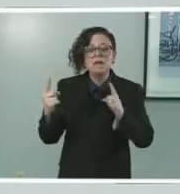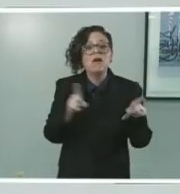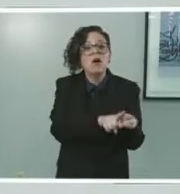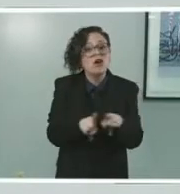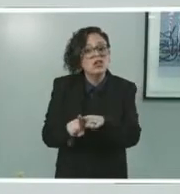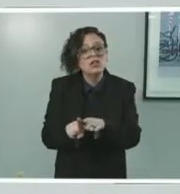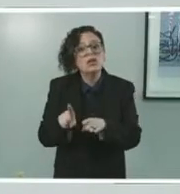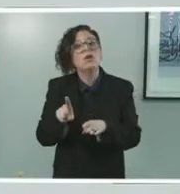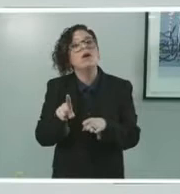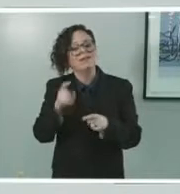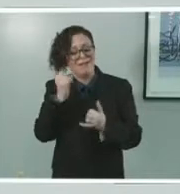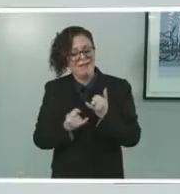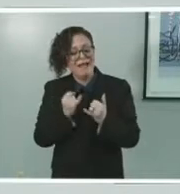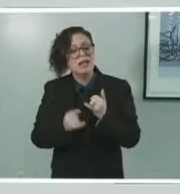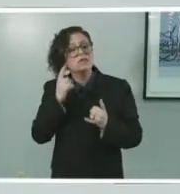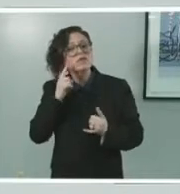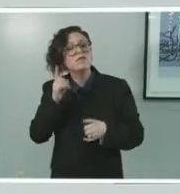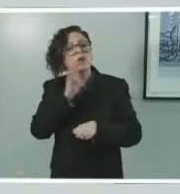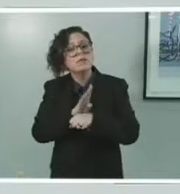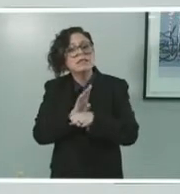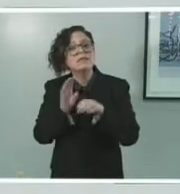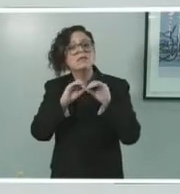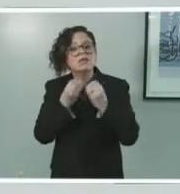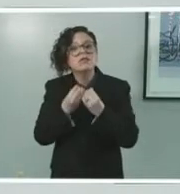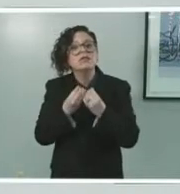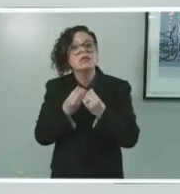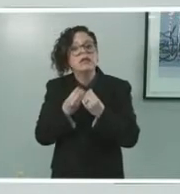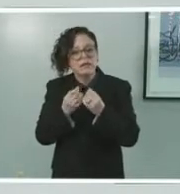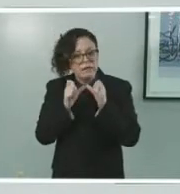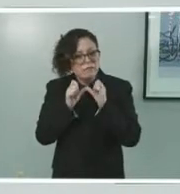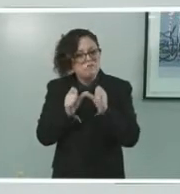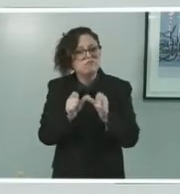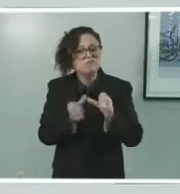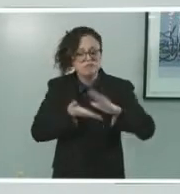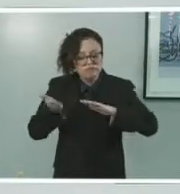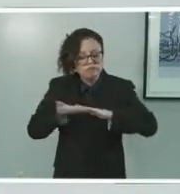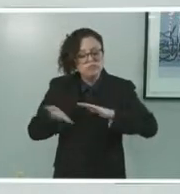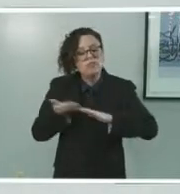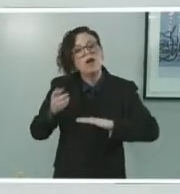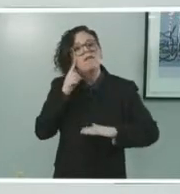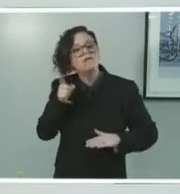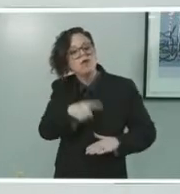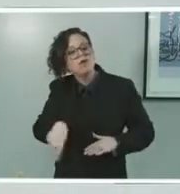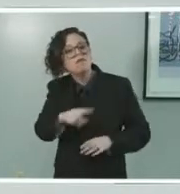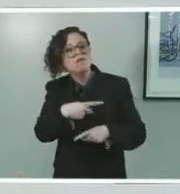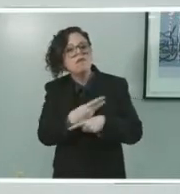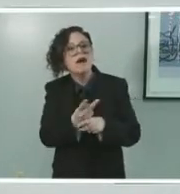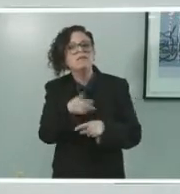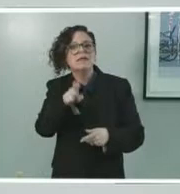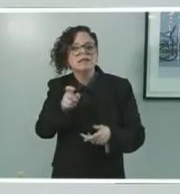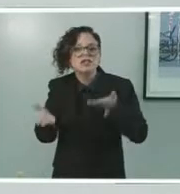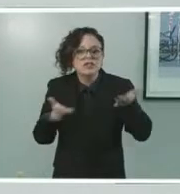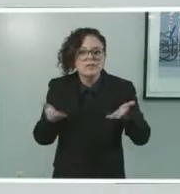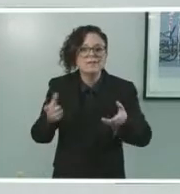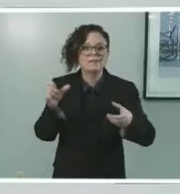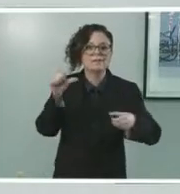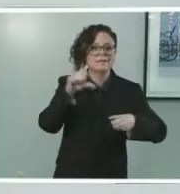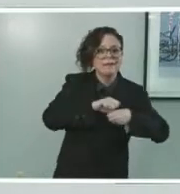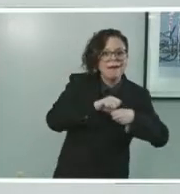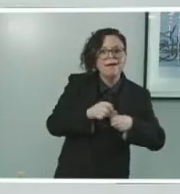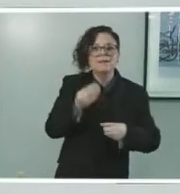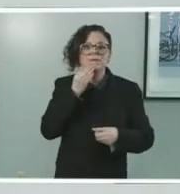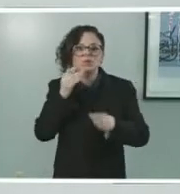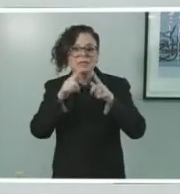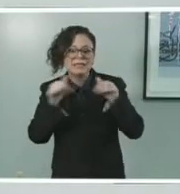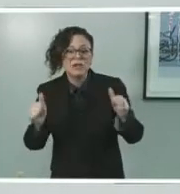to stay open to provide necessary services to the public during this public health crisis. And it's that last one that has generated